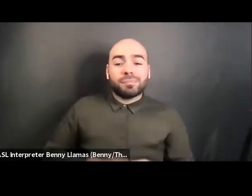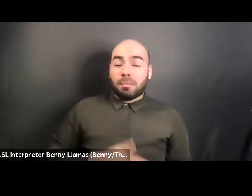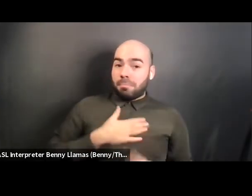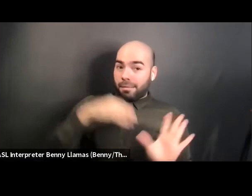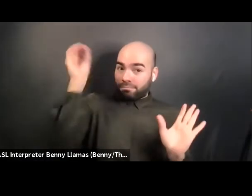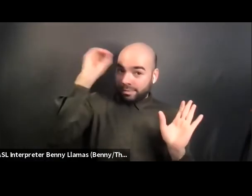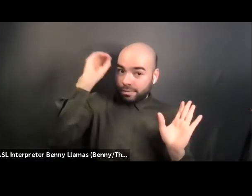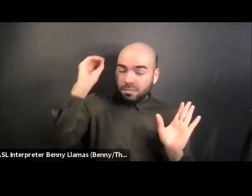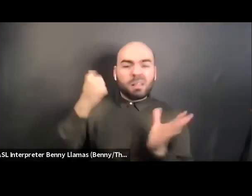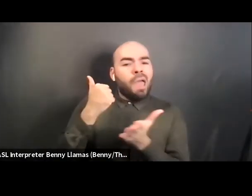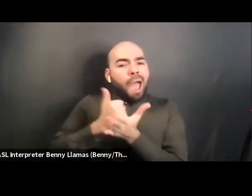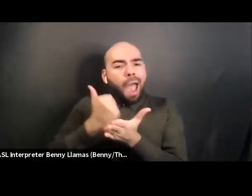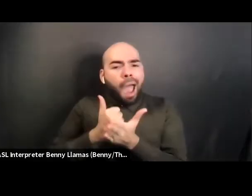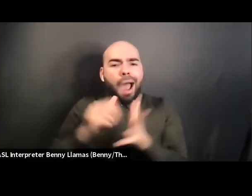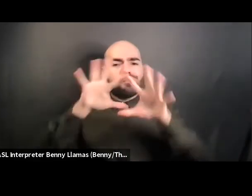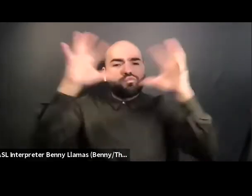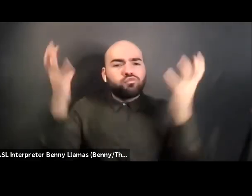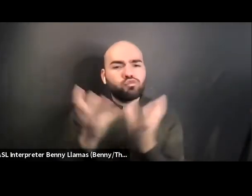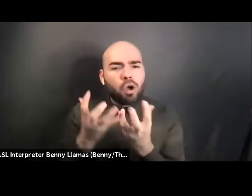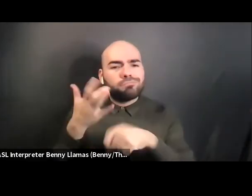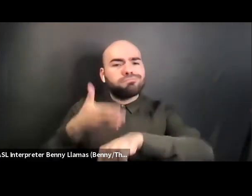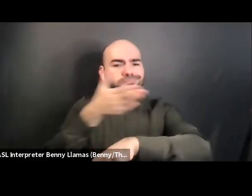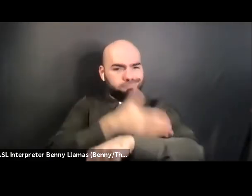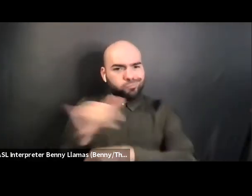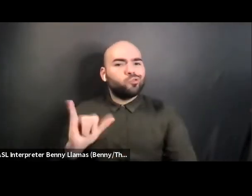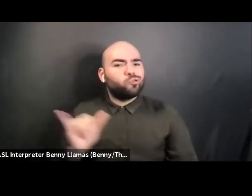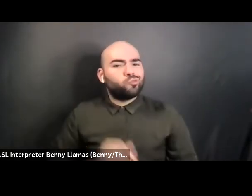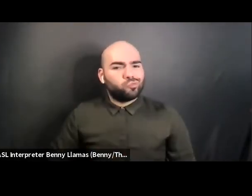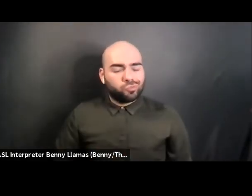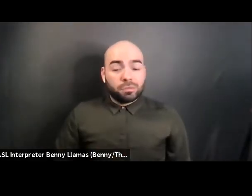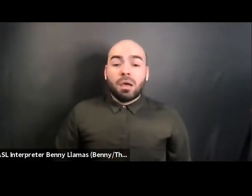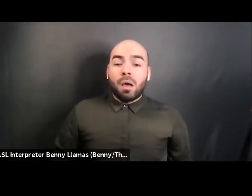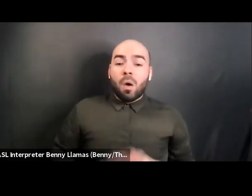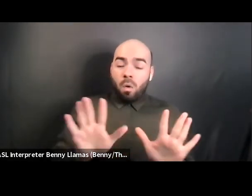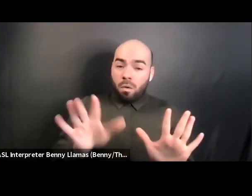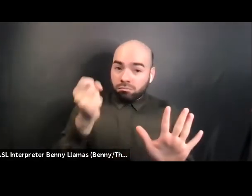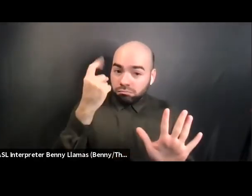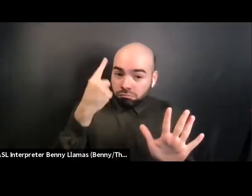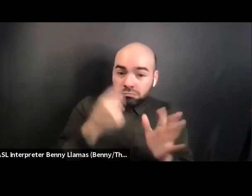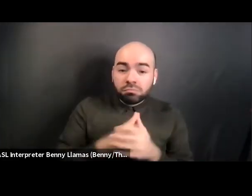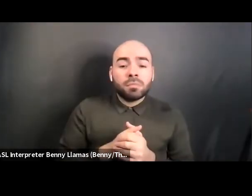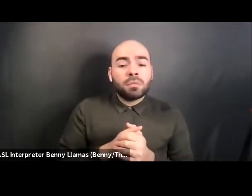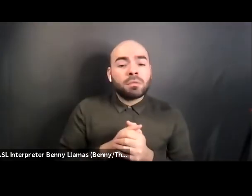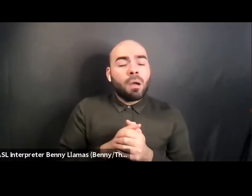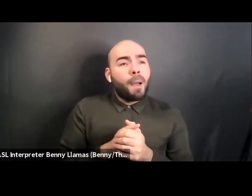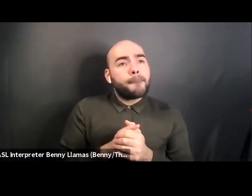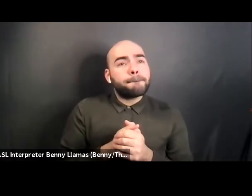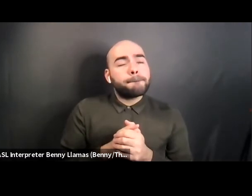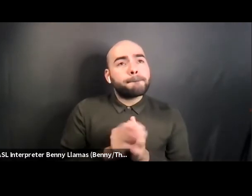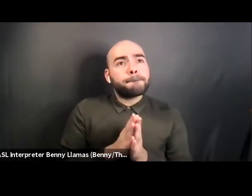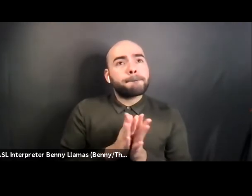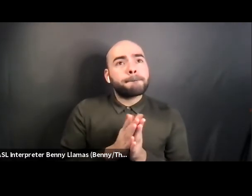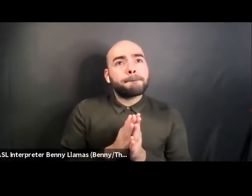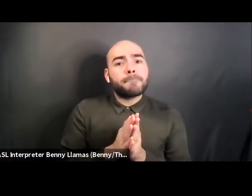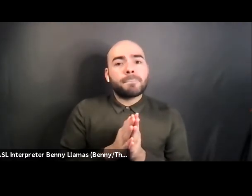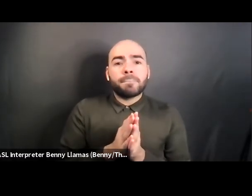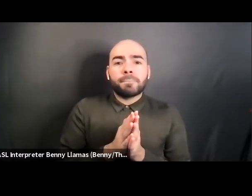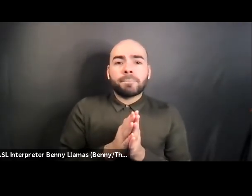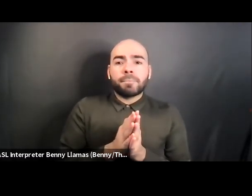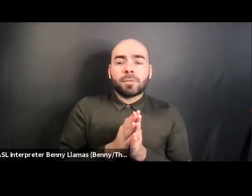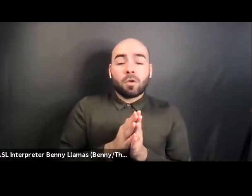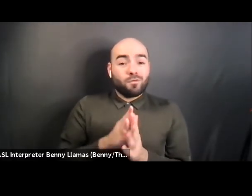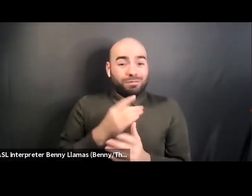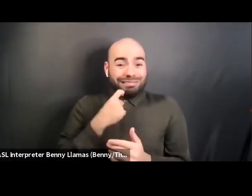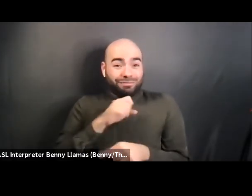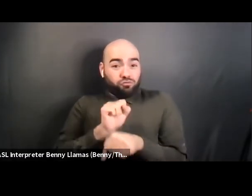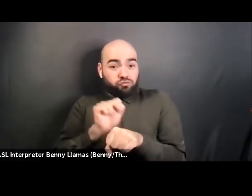world around us. I firmly believe that. In the immediate effort that was made